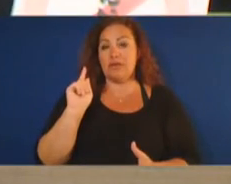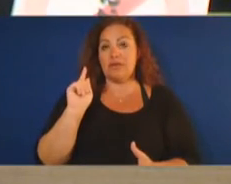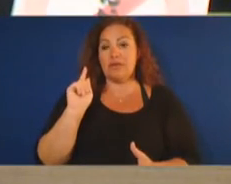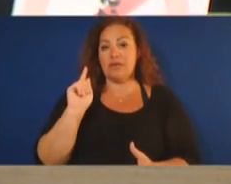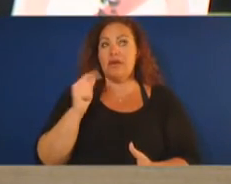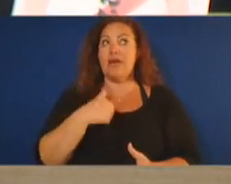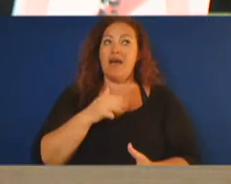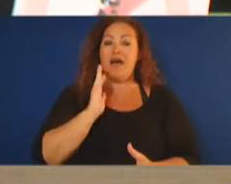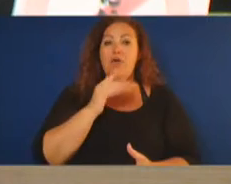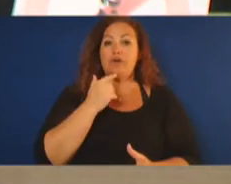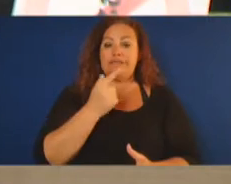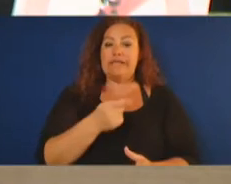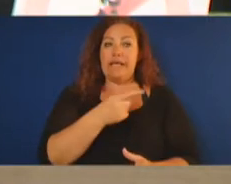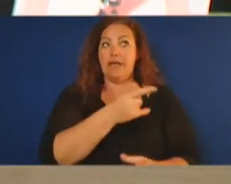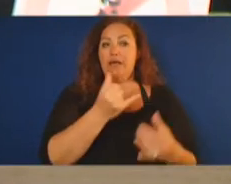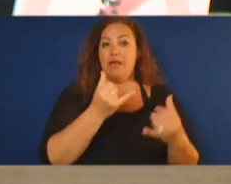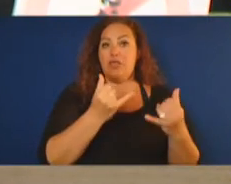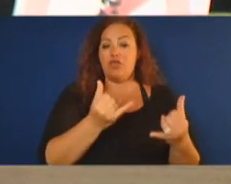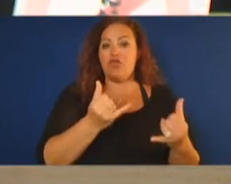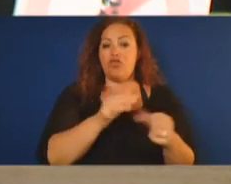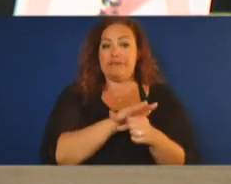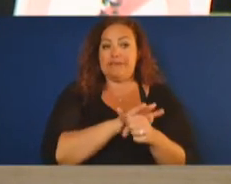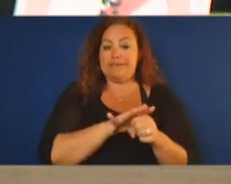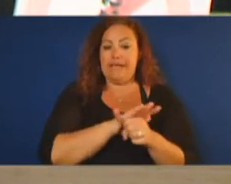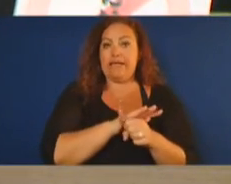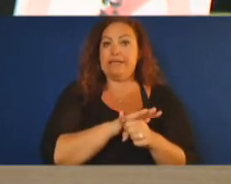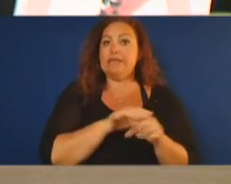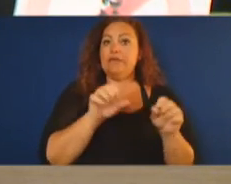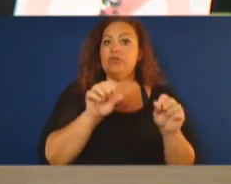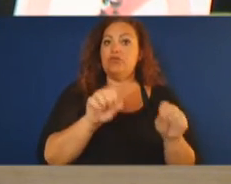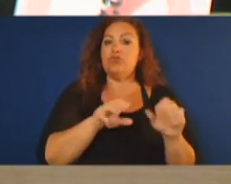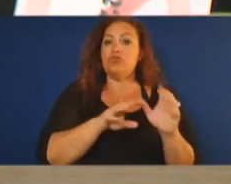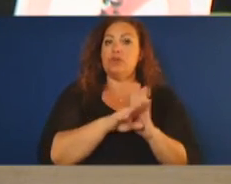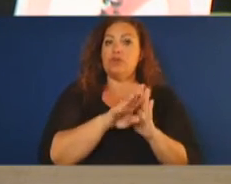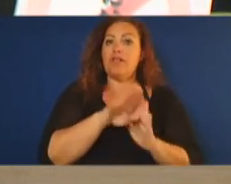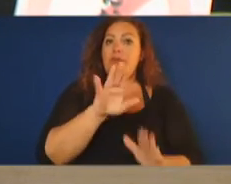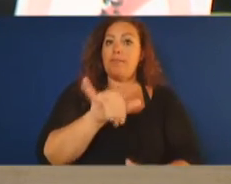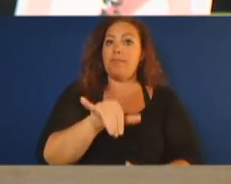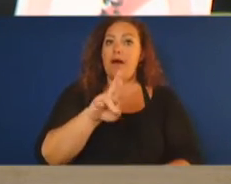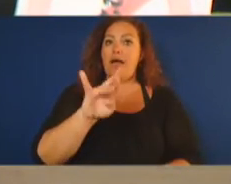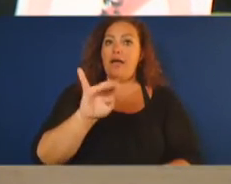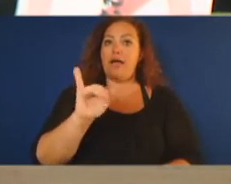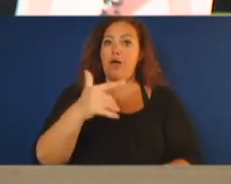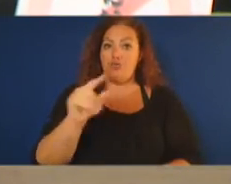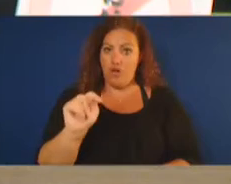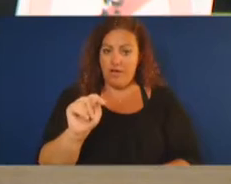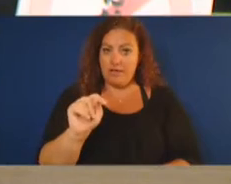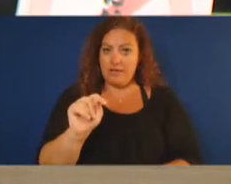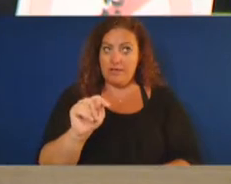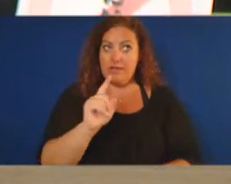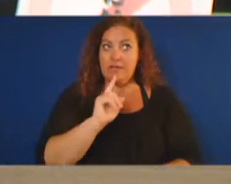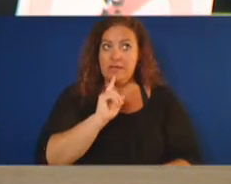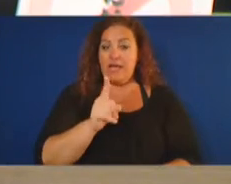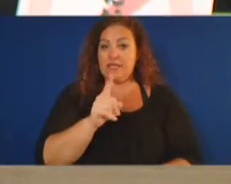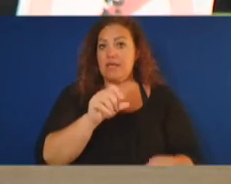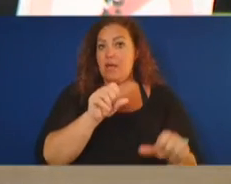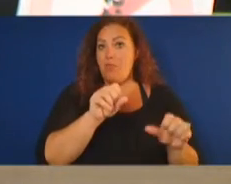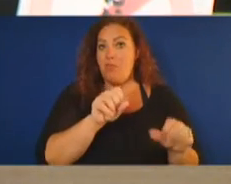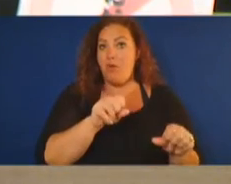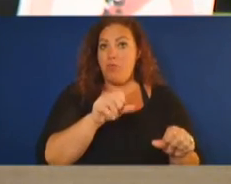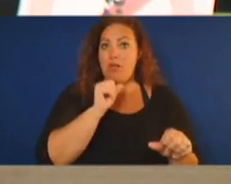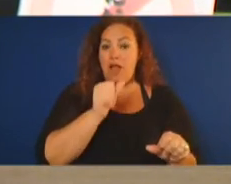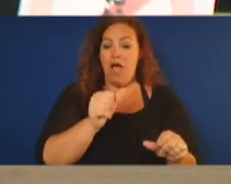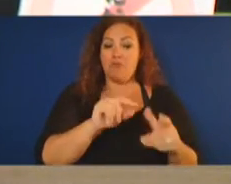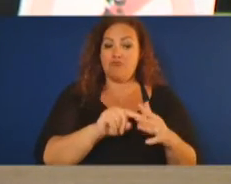say the current site it's possible to develop by right uh and actually probably not trigger